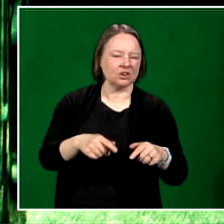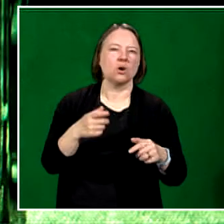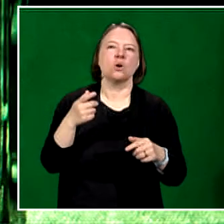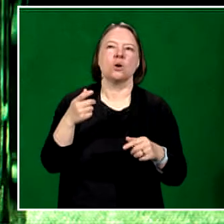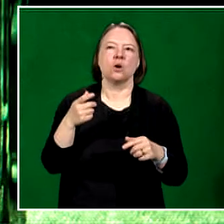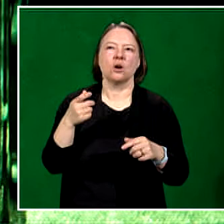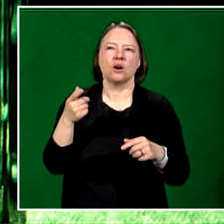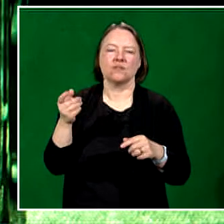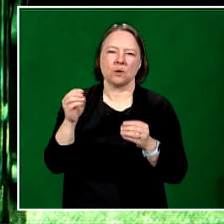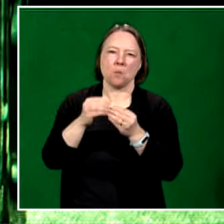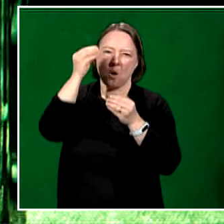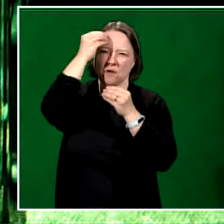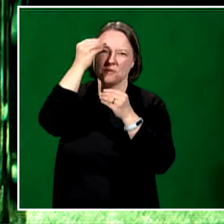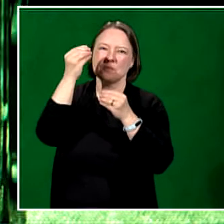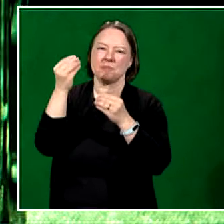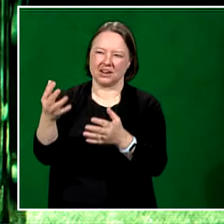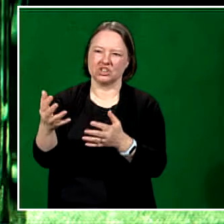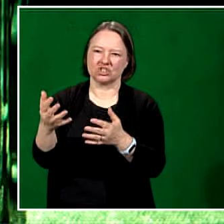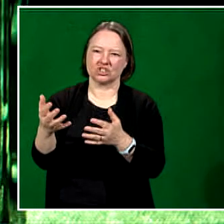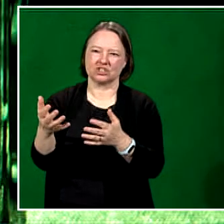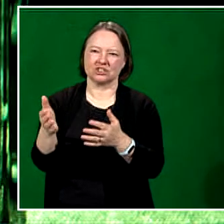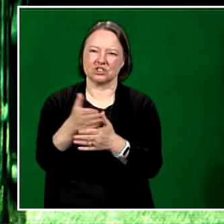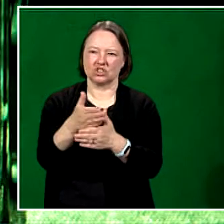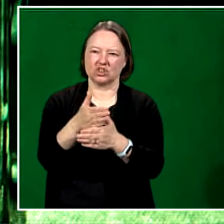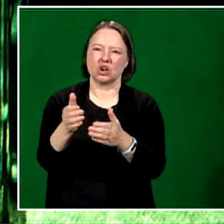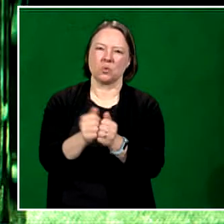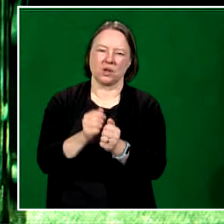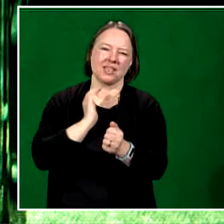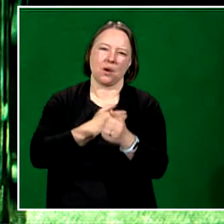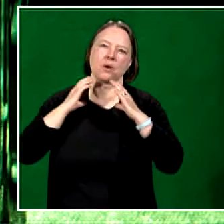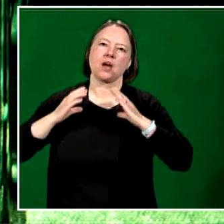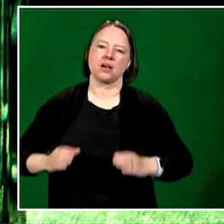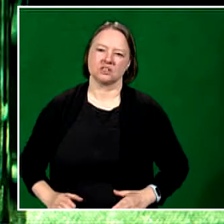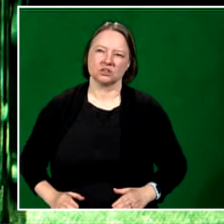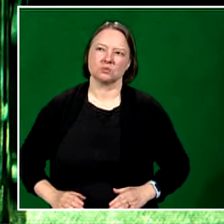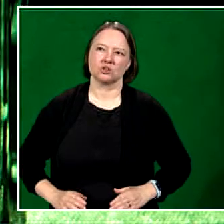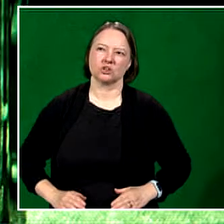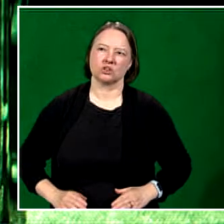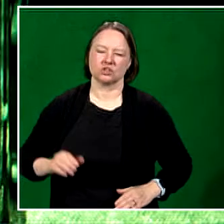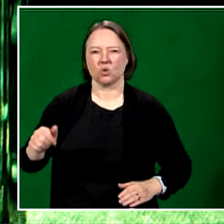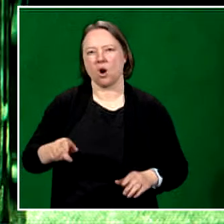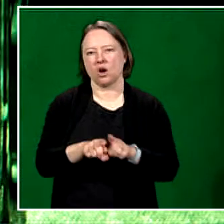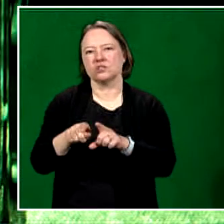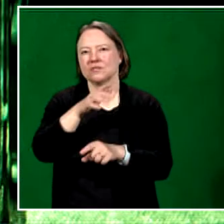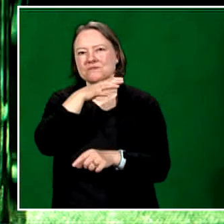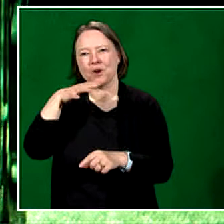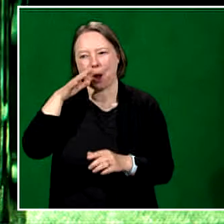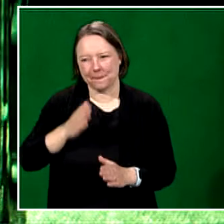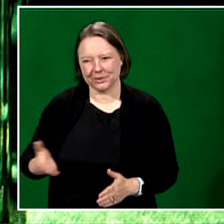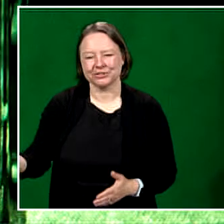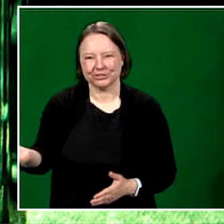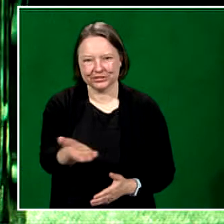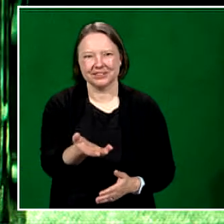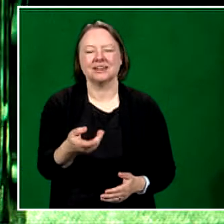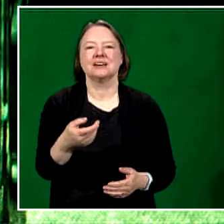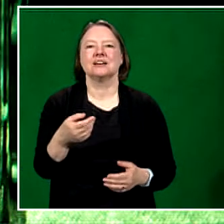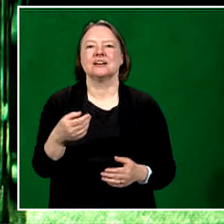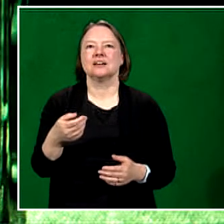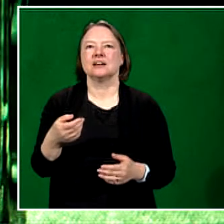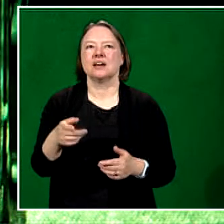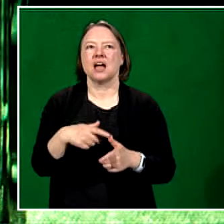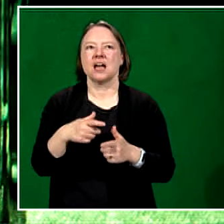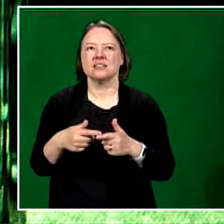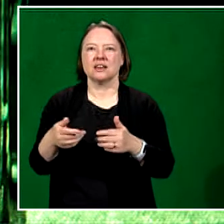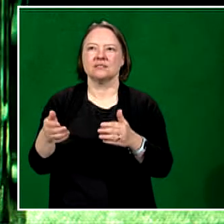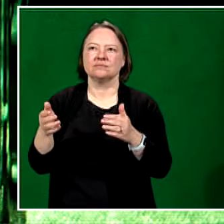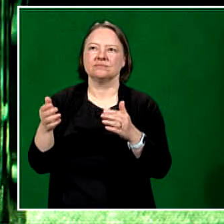more information to the customers who are farmers as well. And the next tech